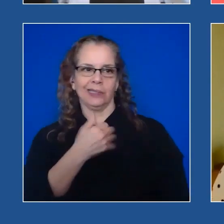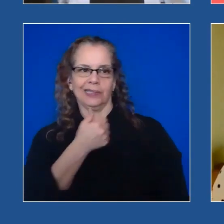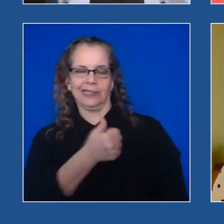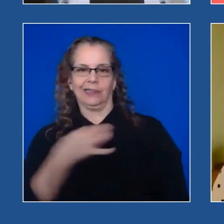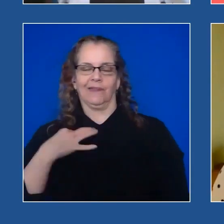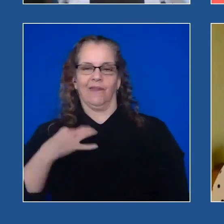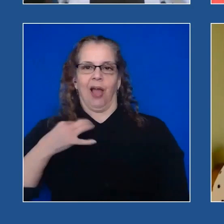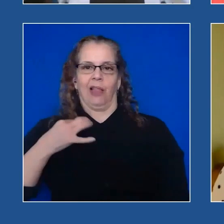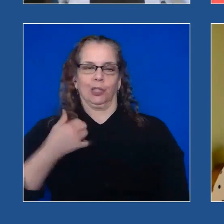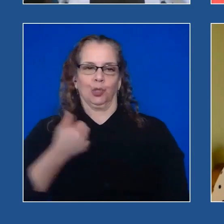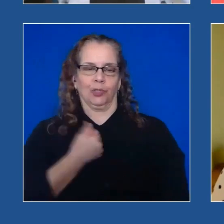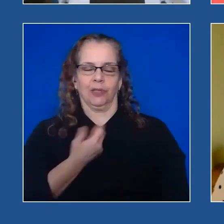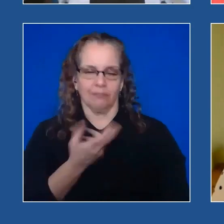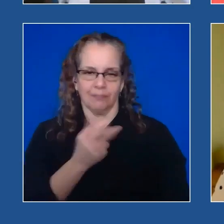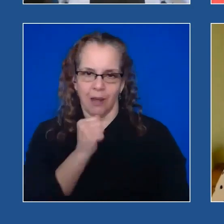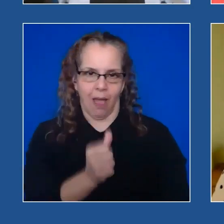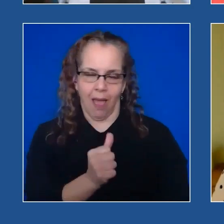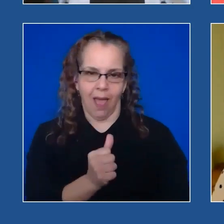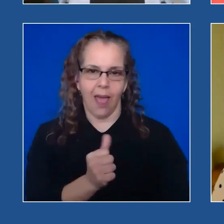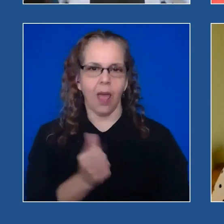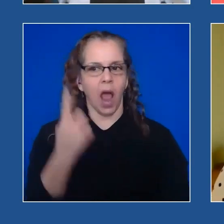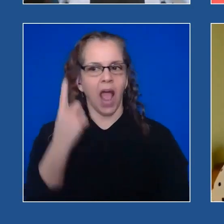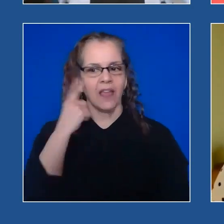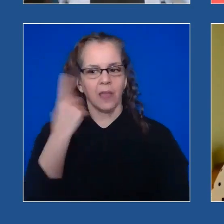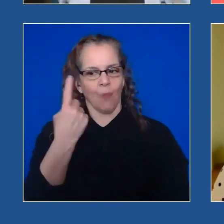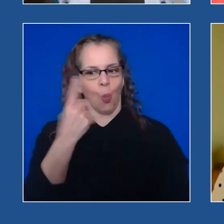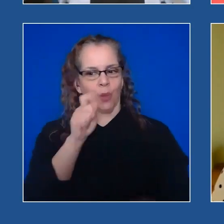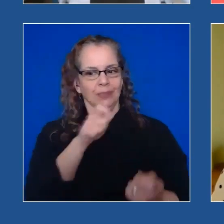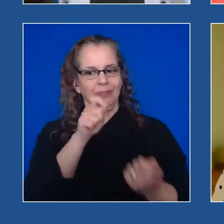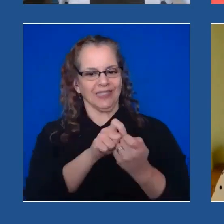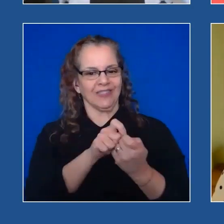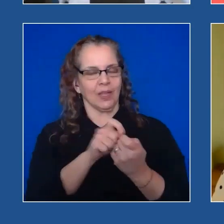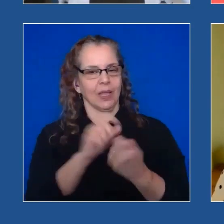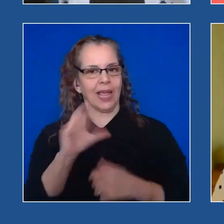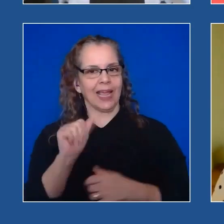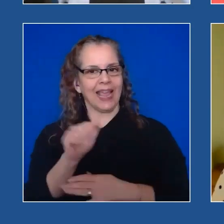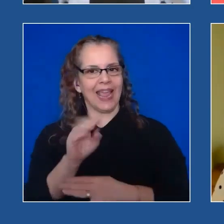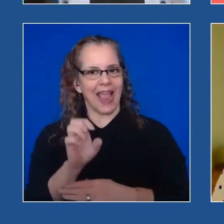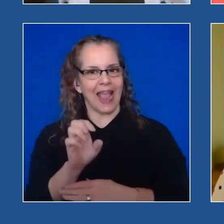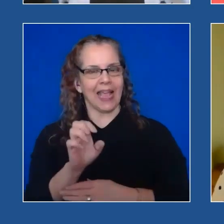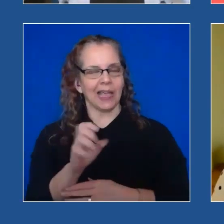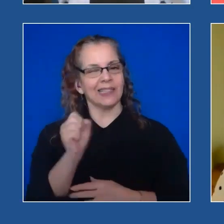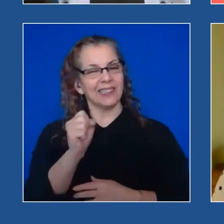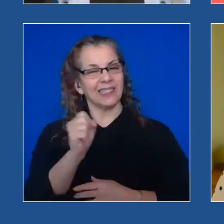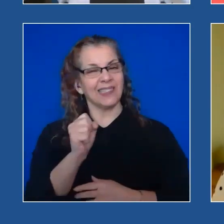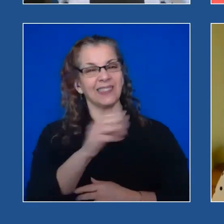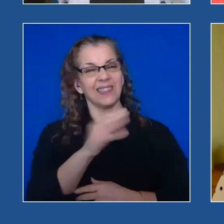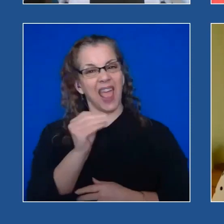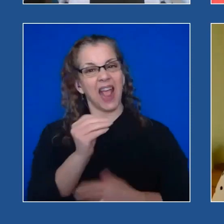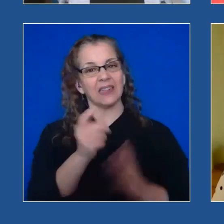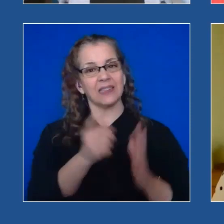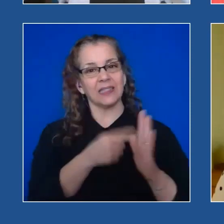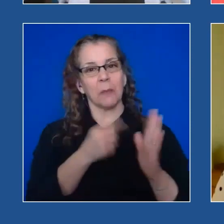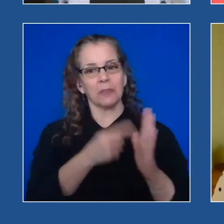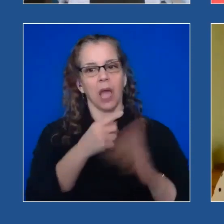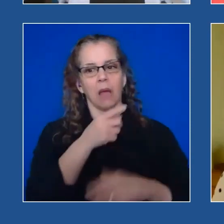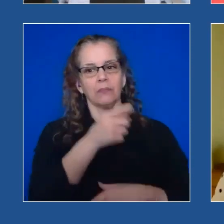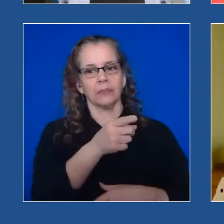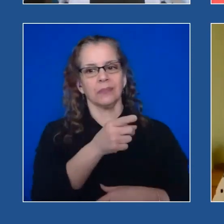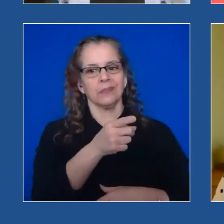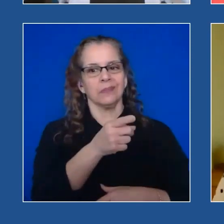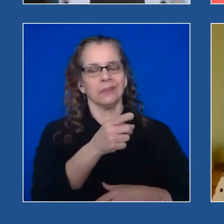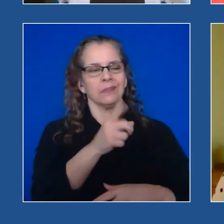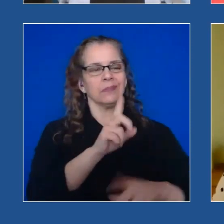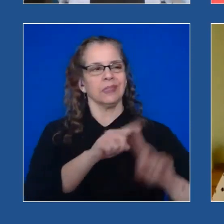a specific case where we've had that, and even where some of these externalizing behaviors can occur because of that very situation.